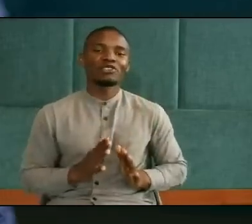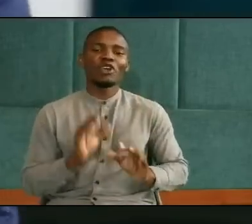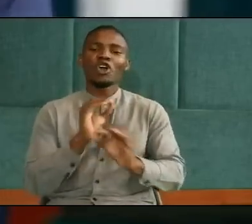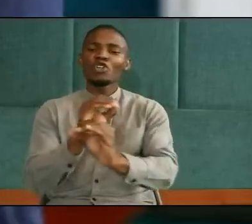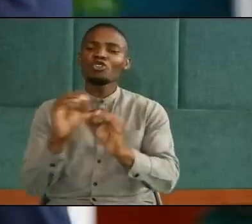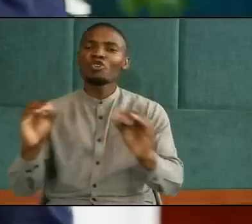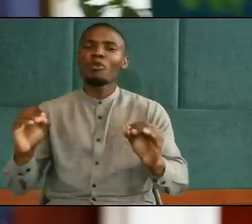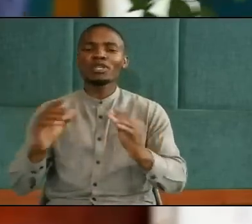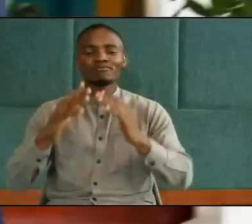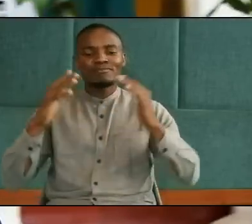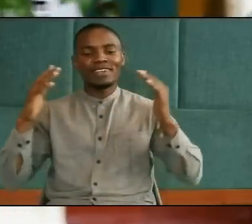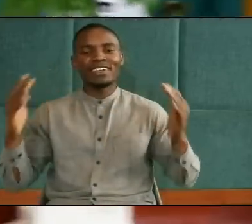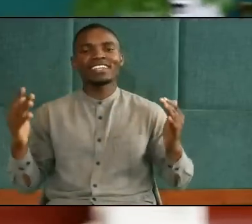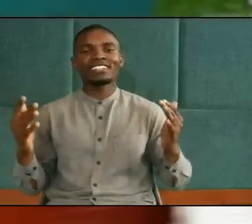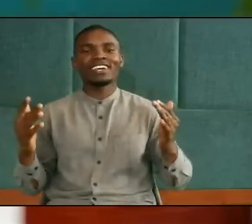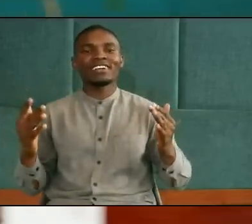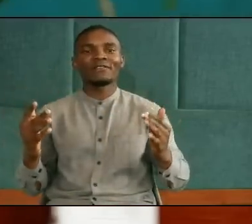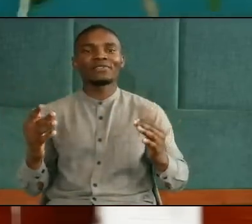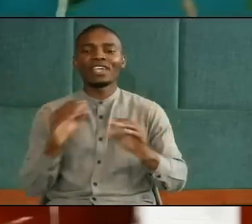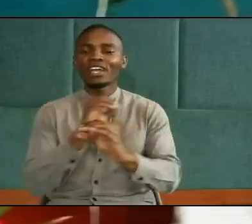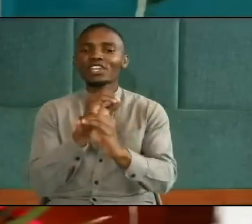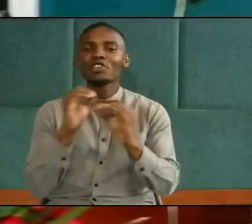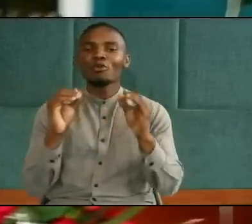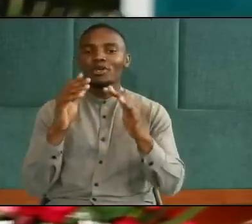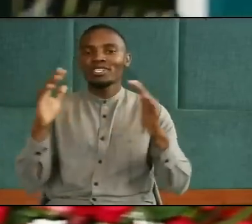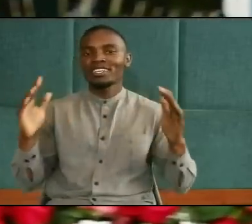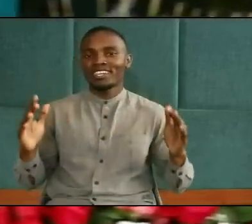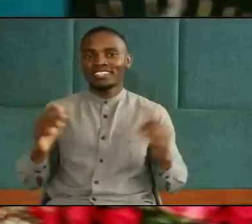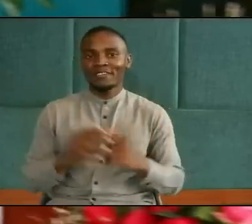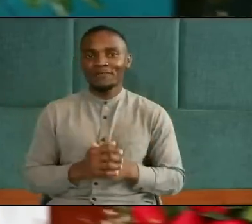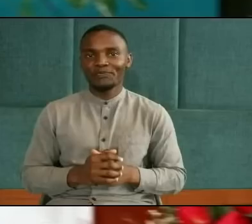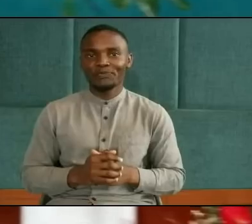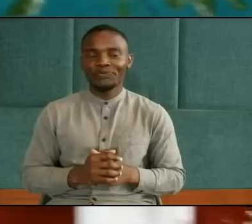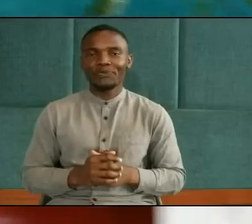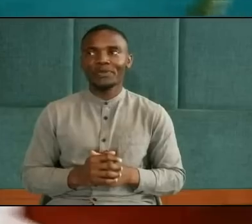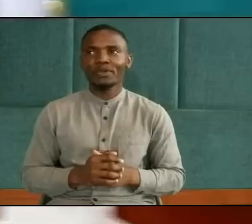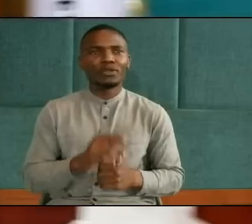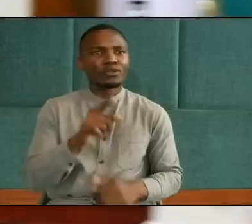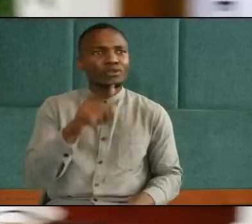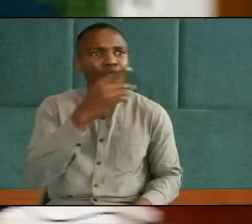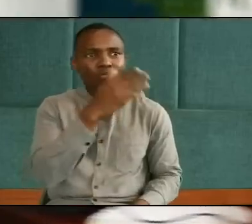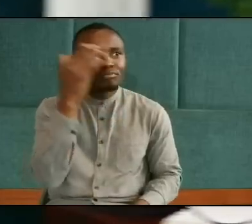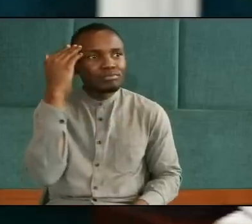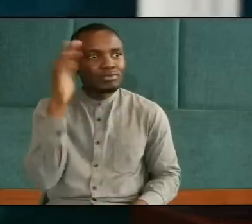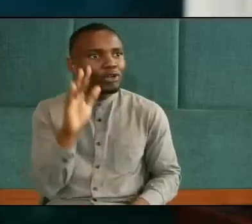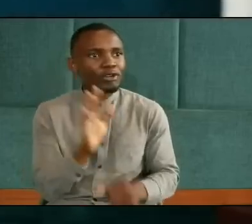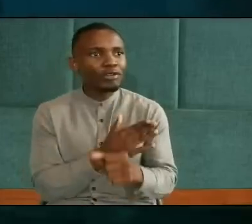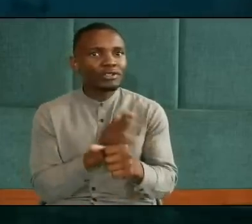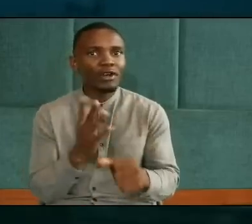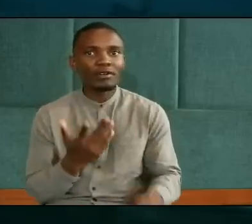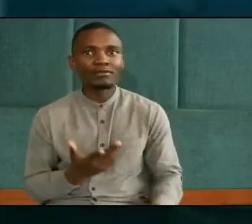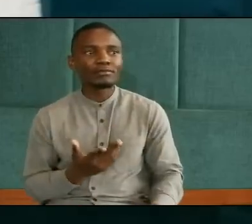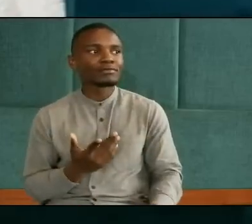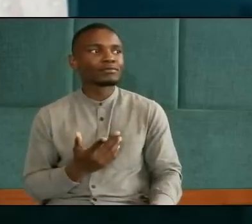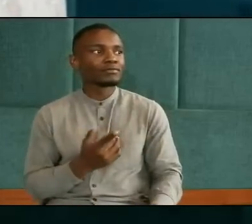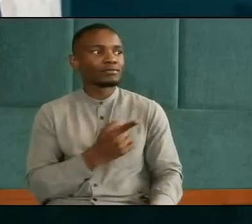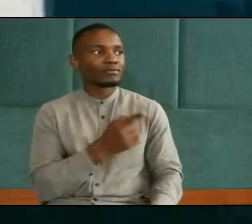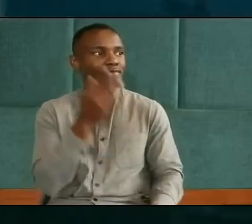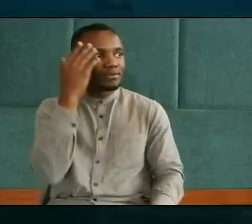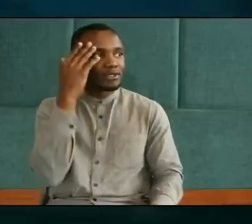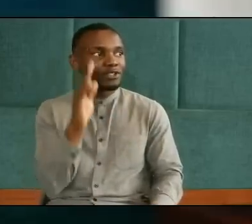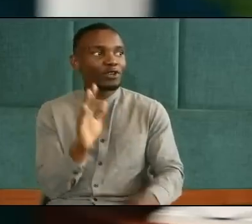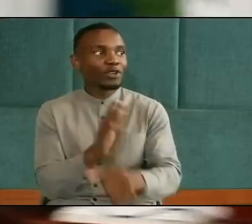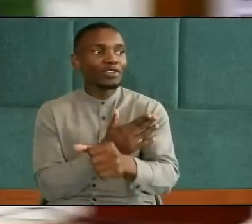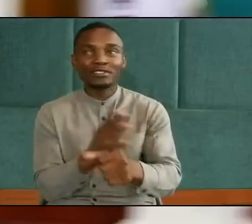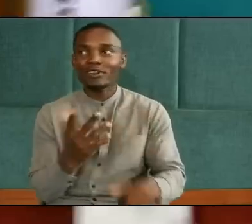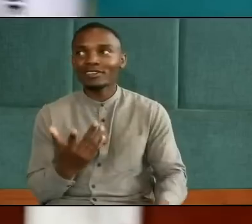Nobody greater. Nobody greater. Nobody. You don't know that song? What?